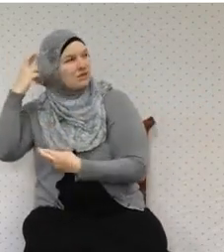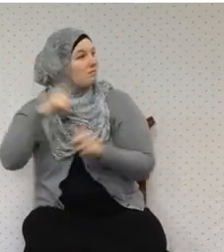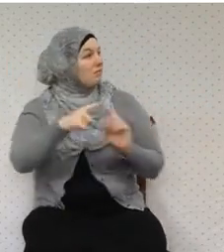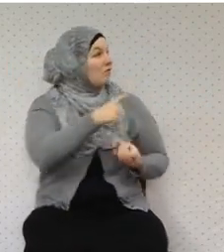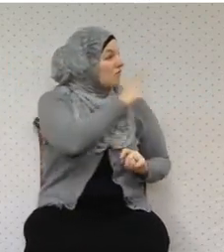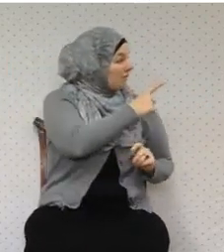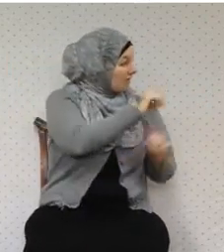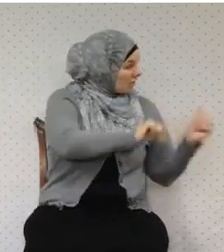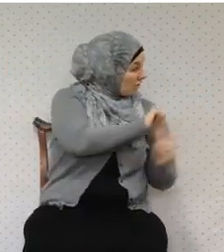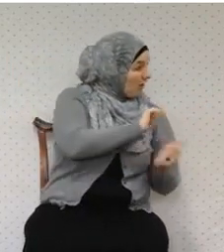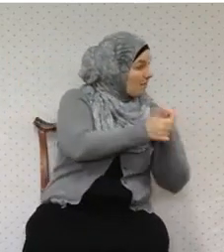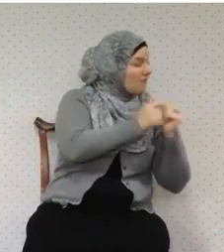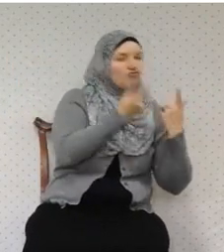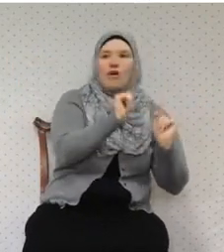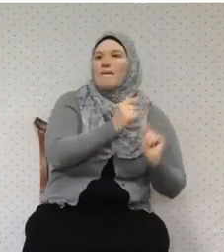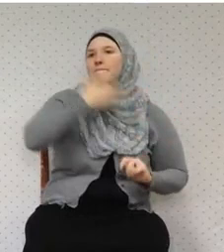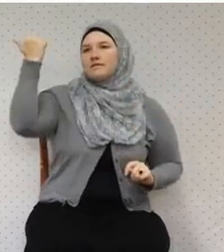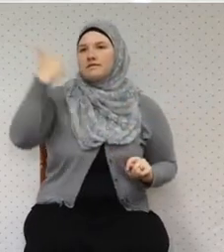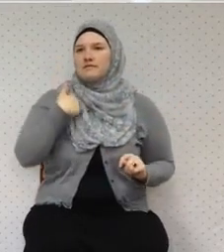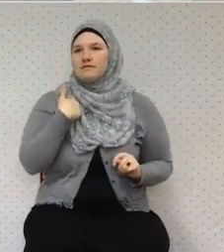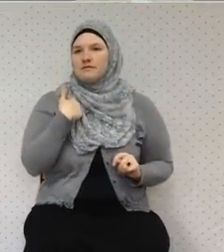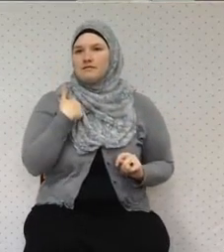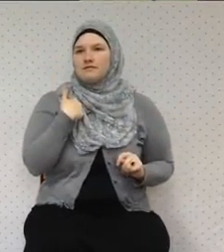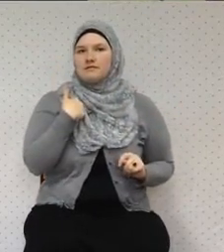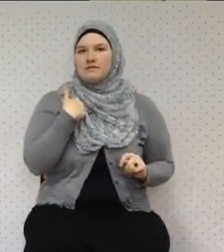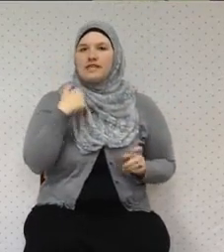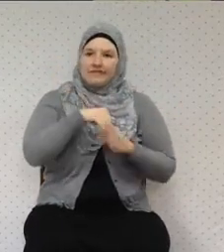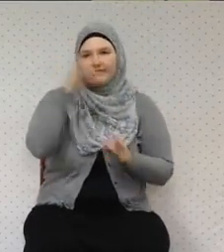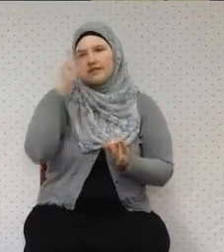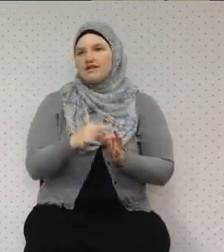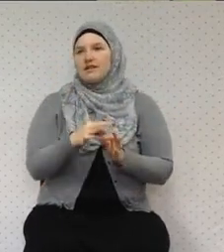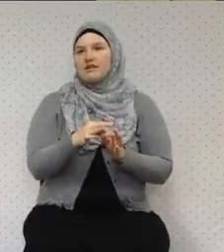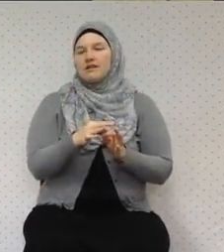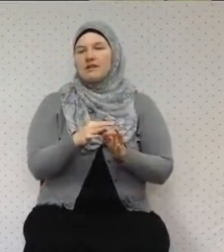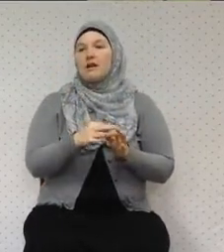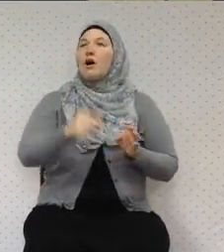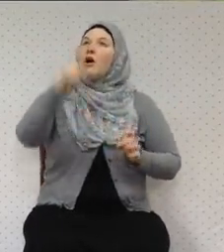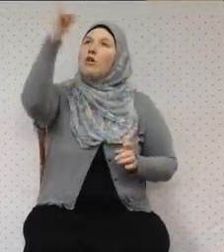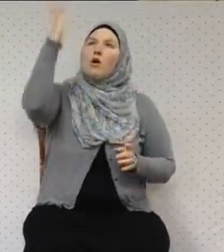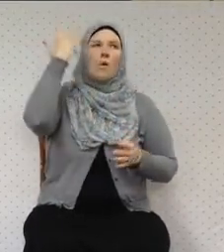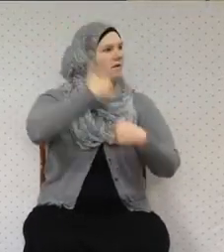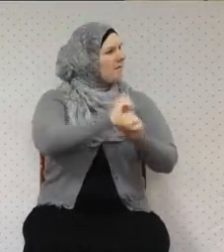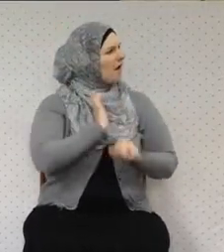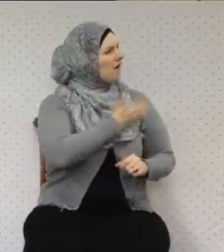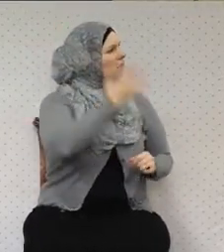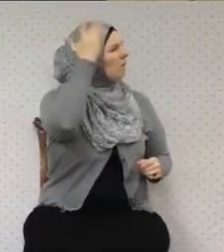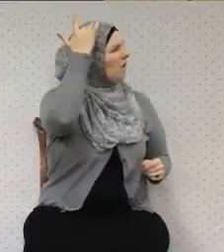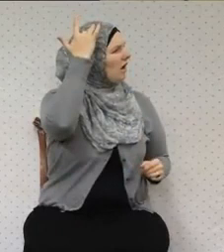compete in being the best. In describing why Allah created us, He